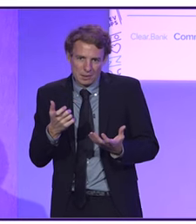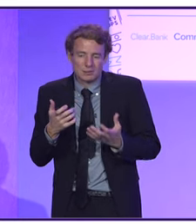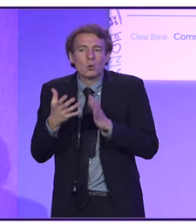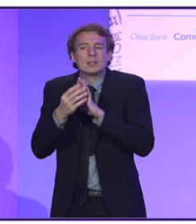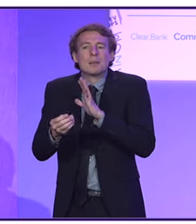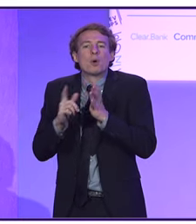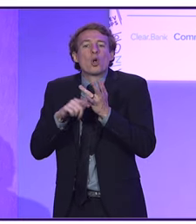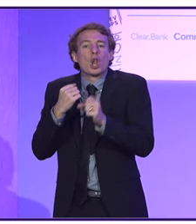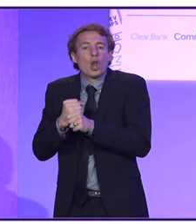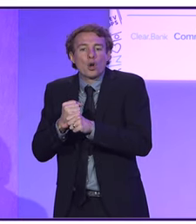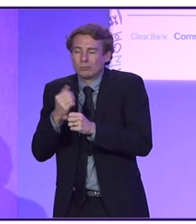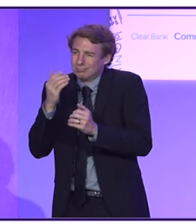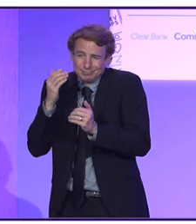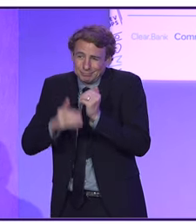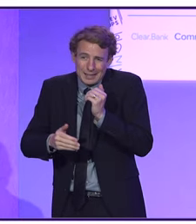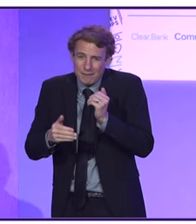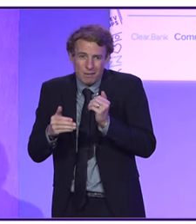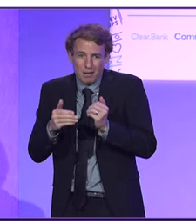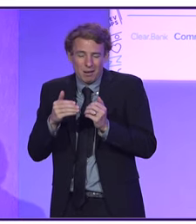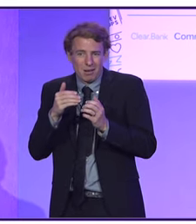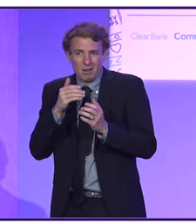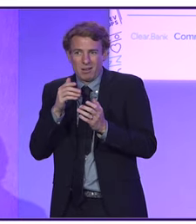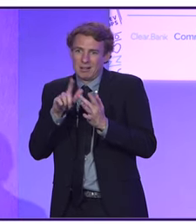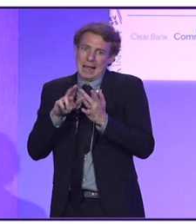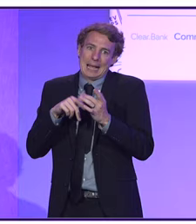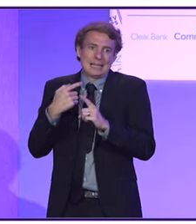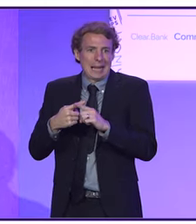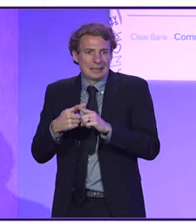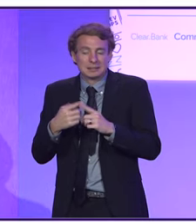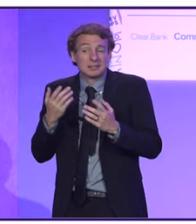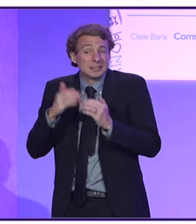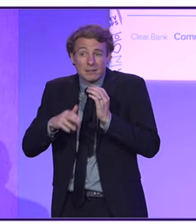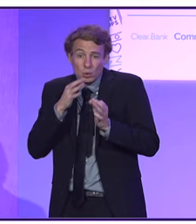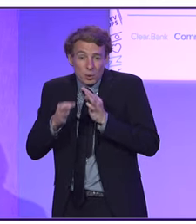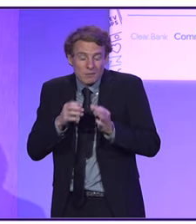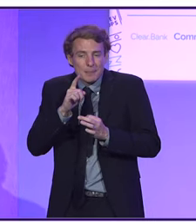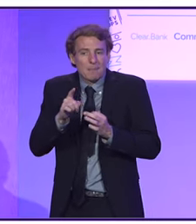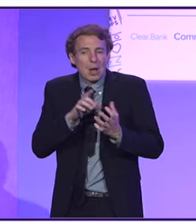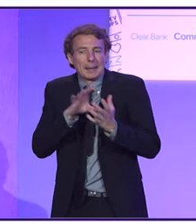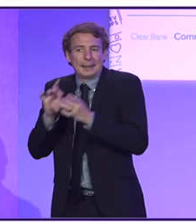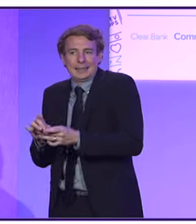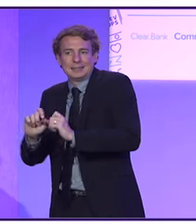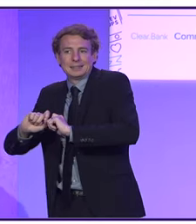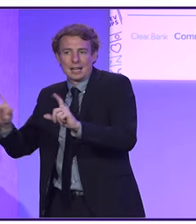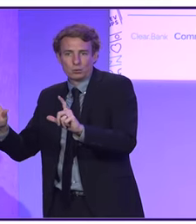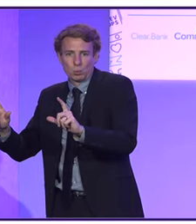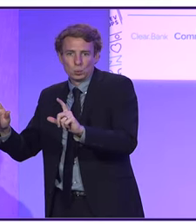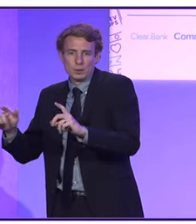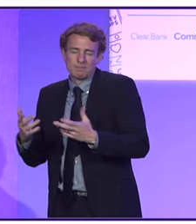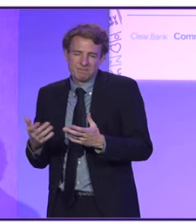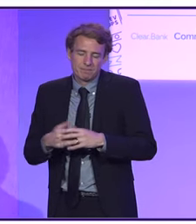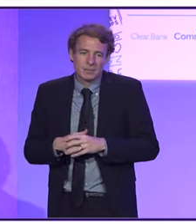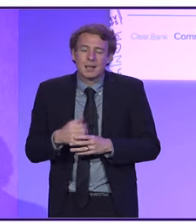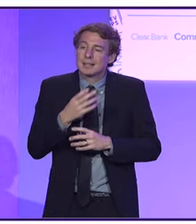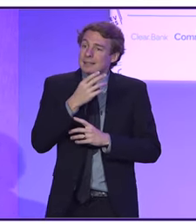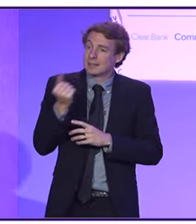indexed or never need to be indexed because they're never queried, but they do drive dashboards. Likewise, you can have some metrics that are just constantly in use all